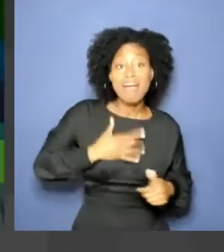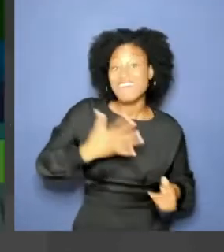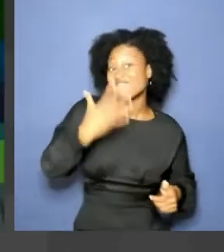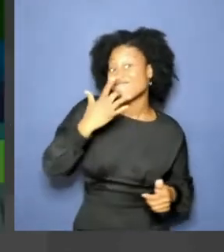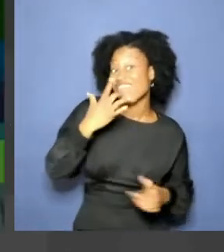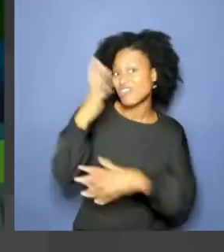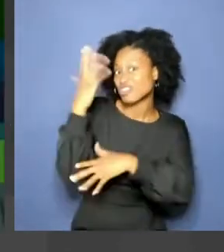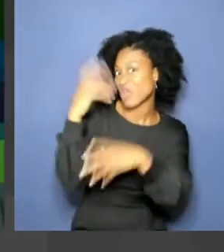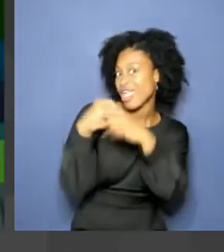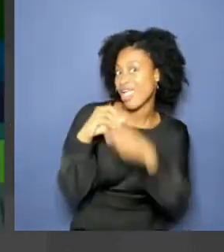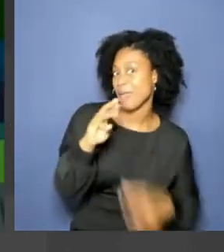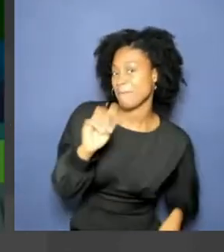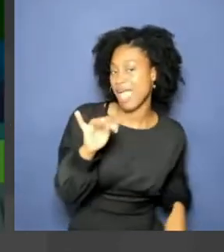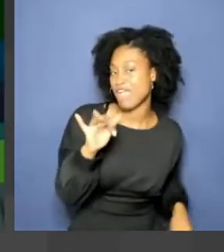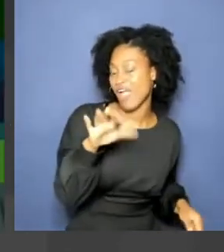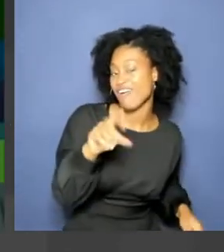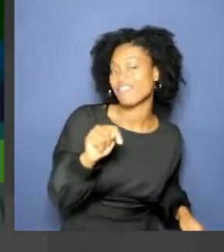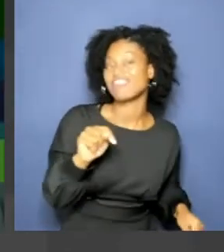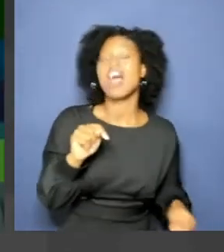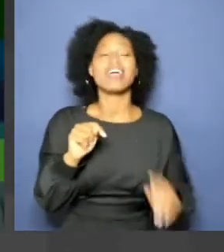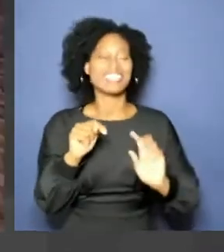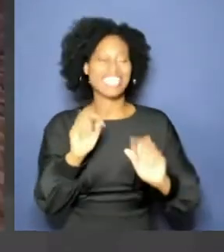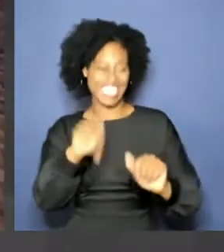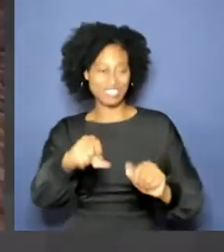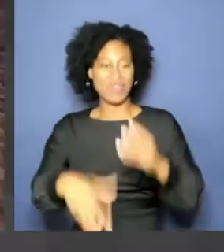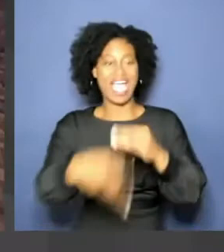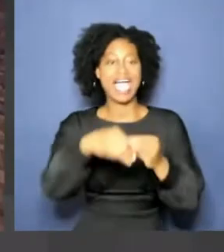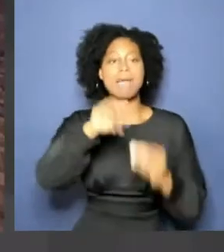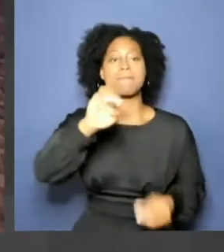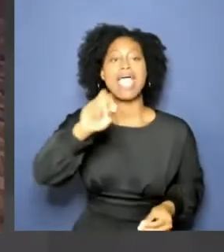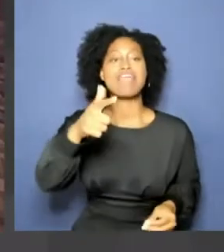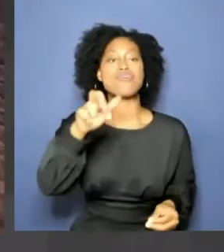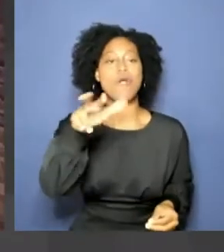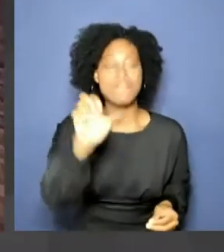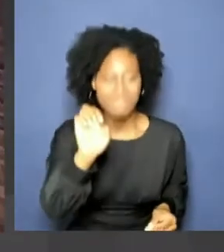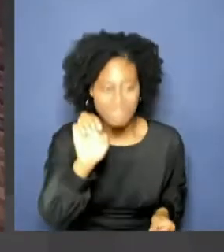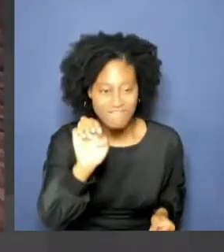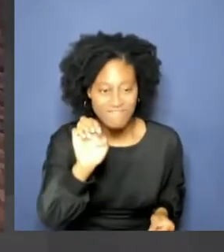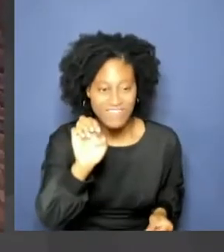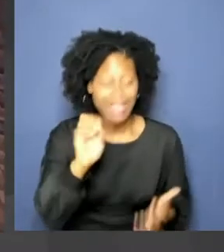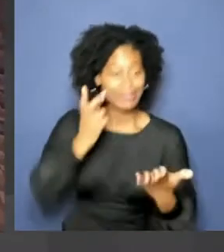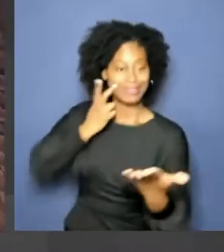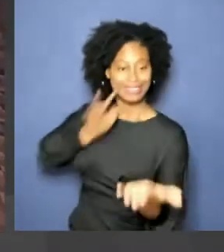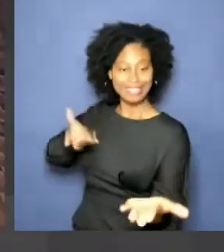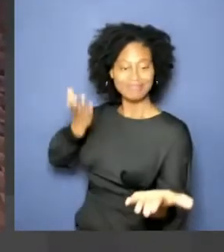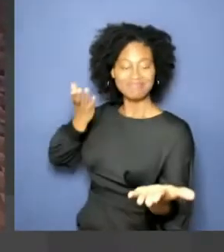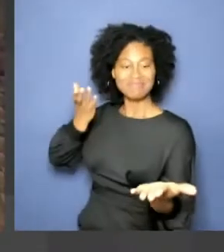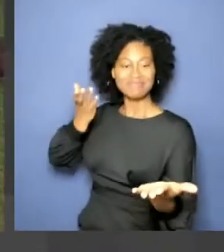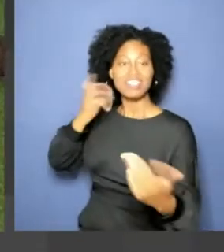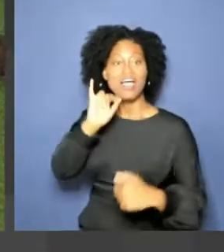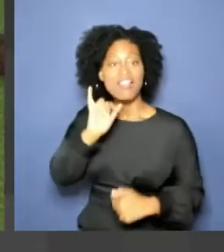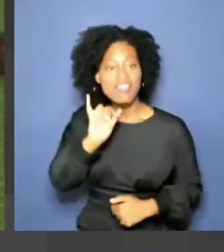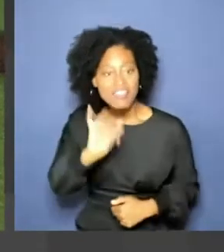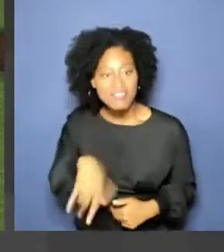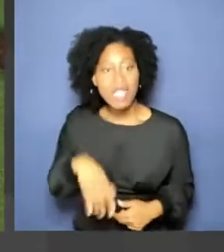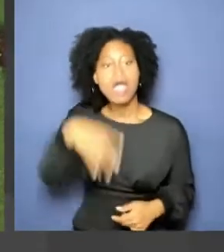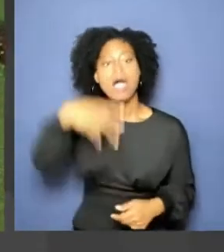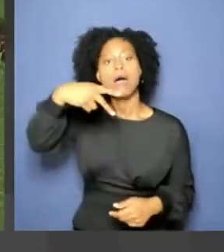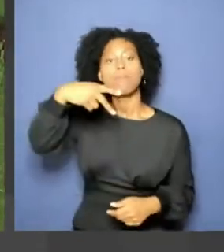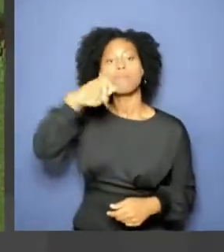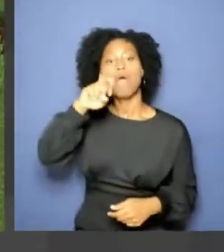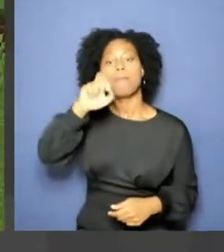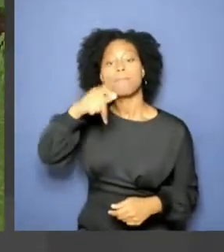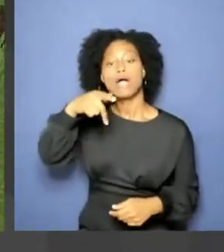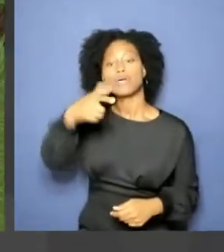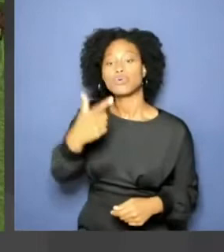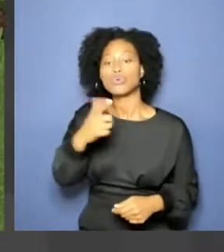Yes, we are adding the mangrove tree to Minecraft. So as you can see here, this is a propagule, and propagules grow from mangrove trees.